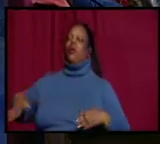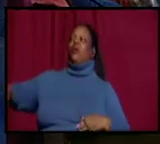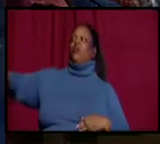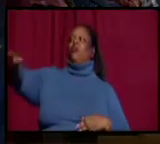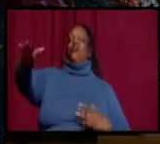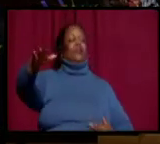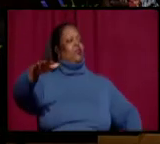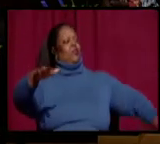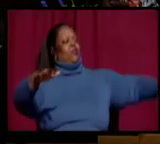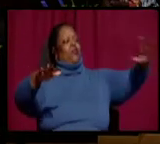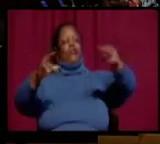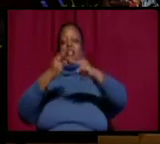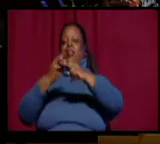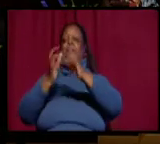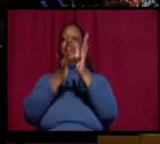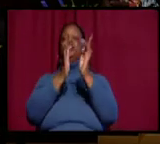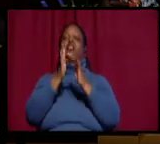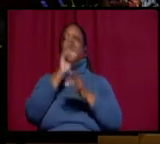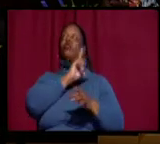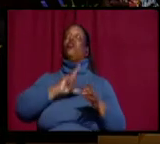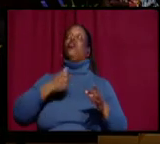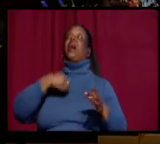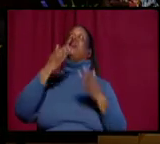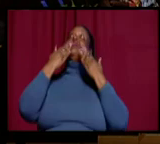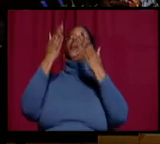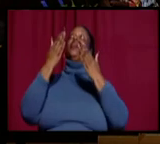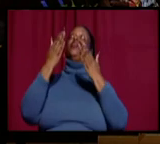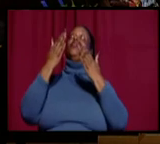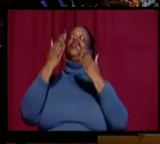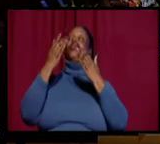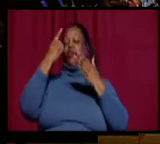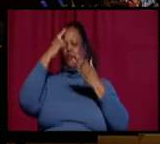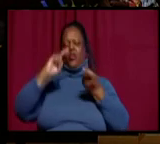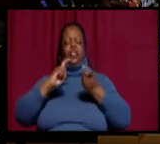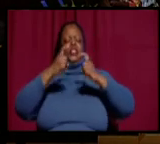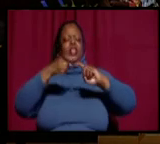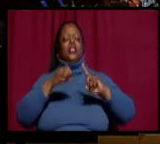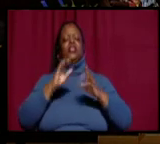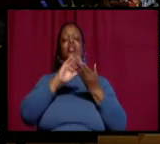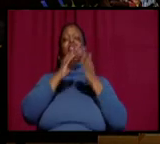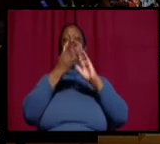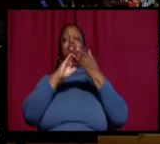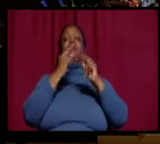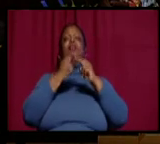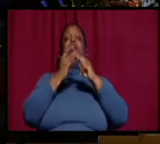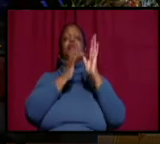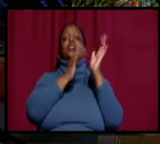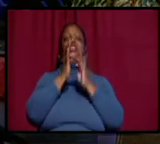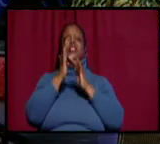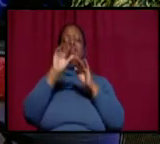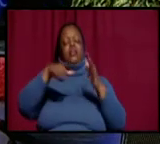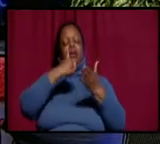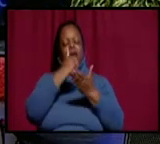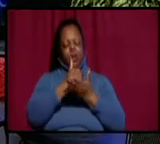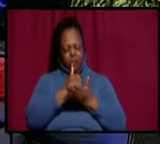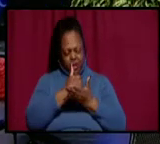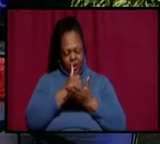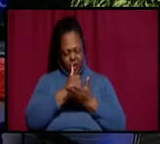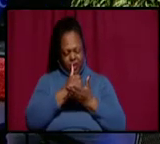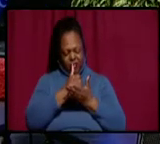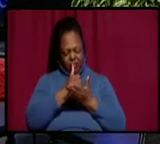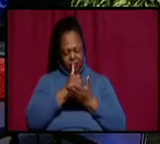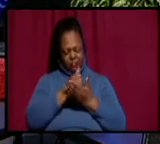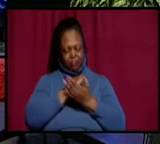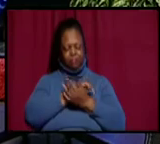of Jesus. Lord, I thank you now for moving on the city in Jesus' name. Amen.